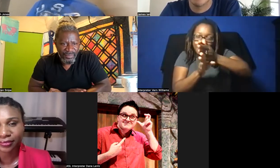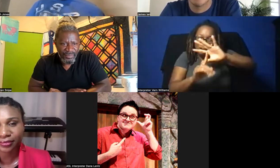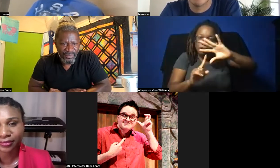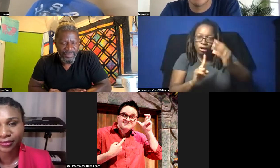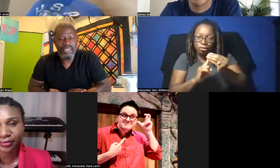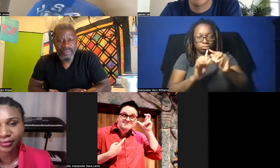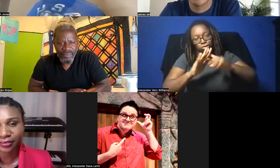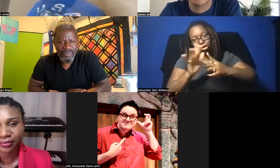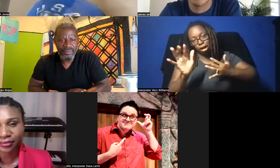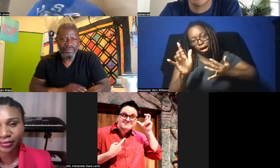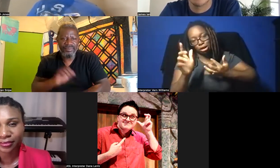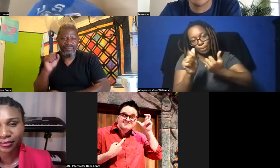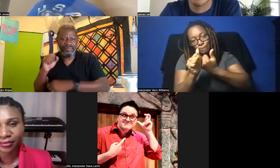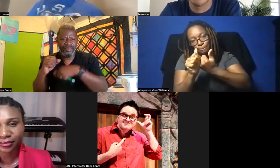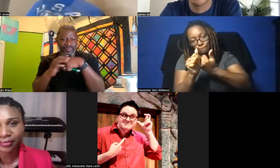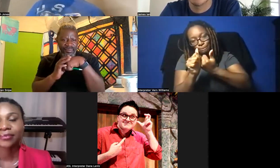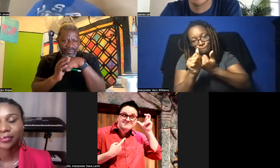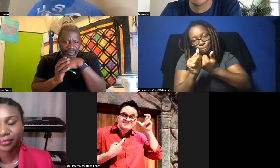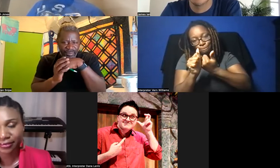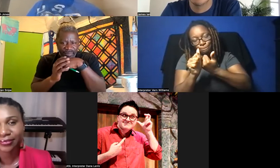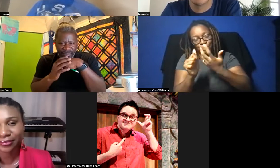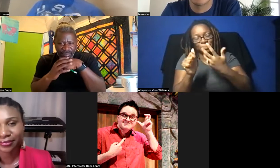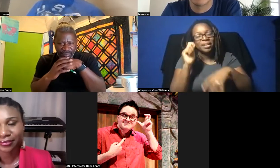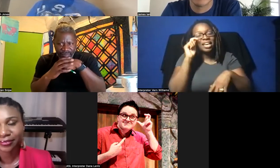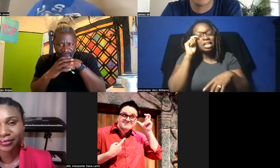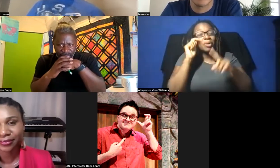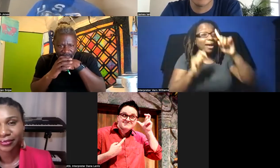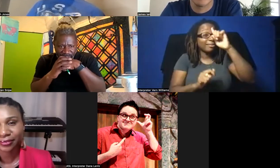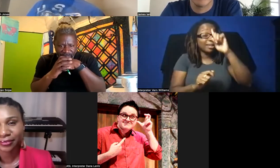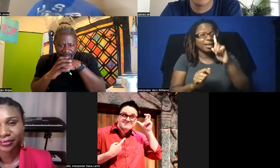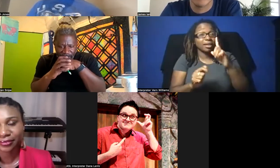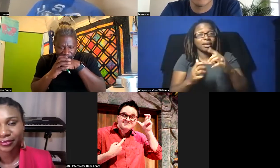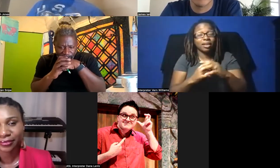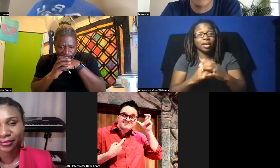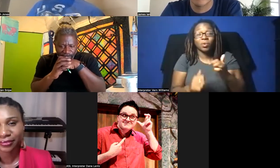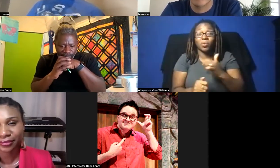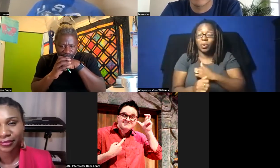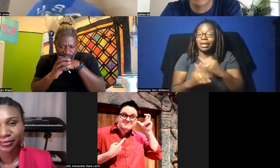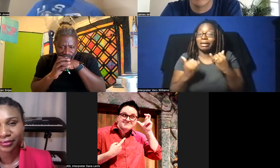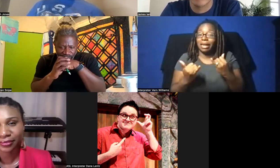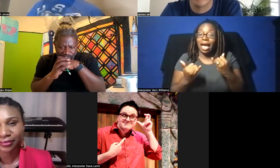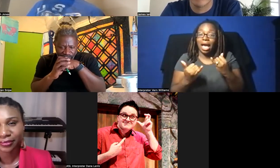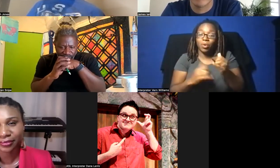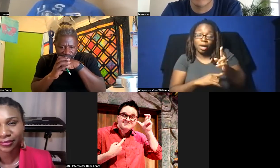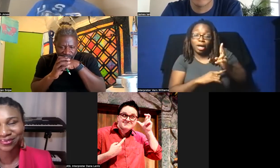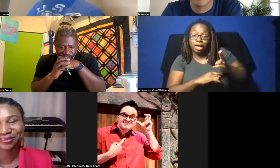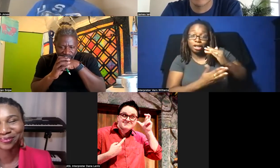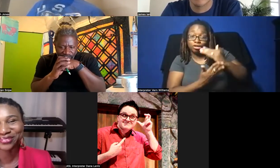up to what we've been on. And I think the thing is, we're essentially giving history lessons right